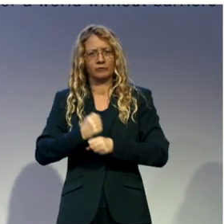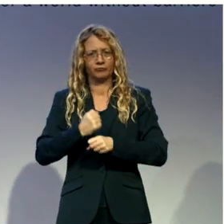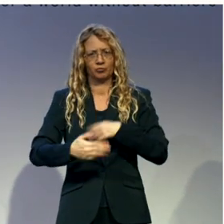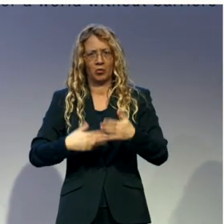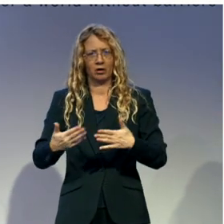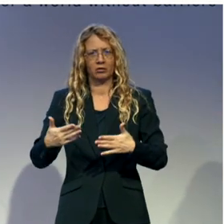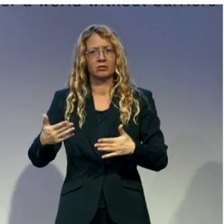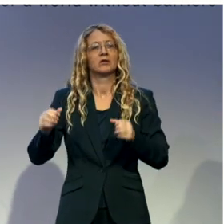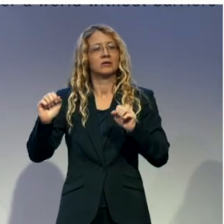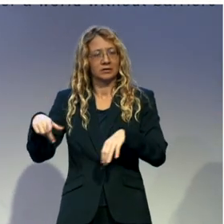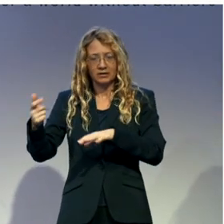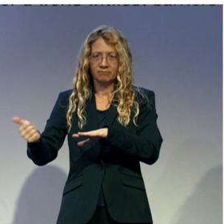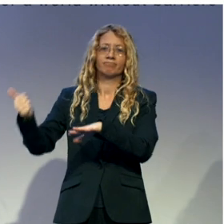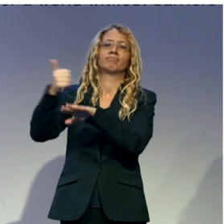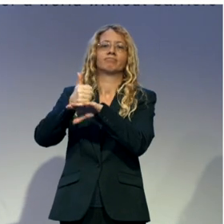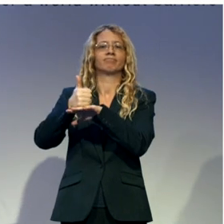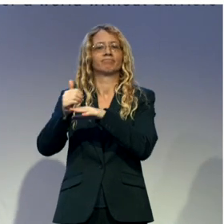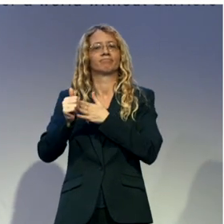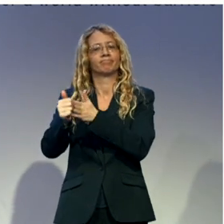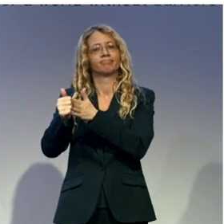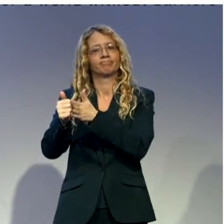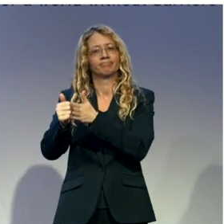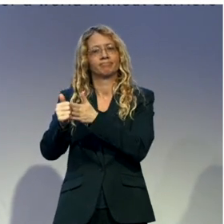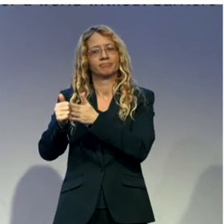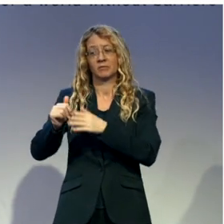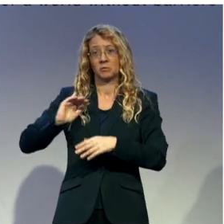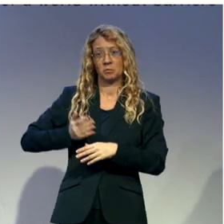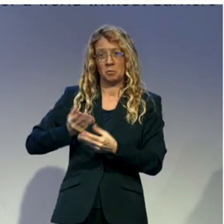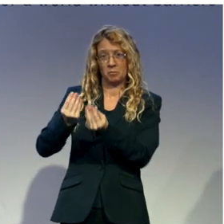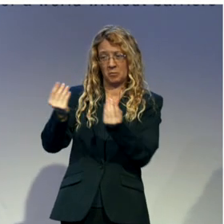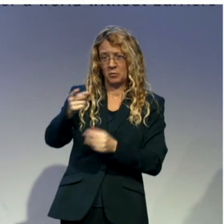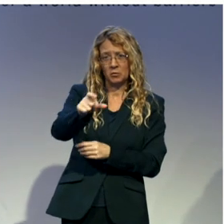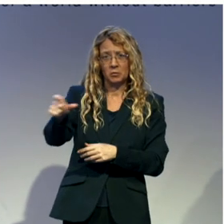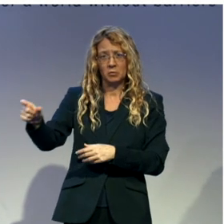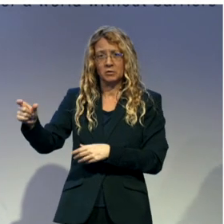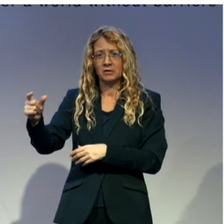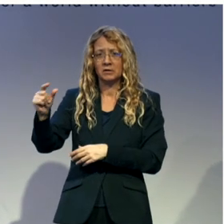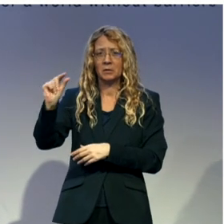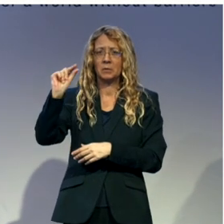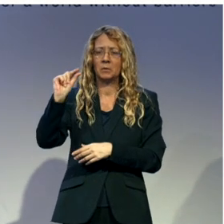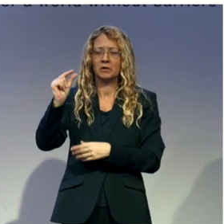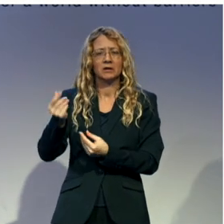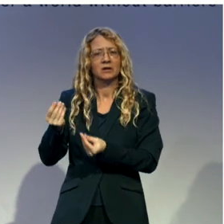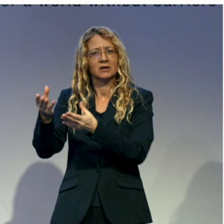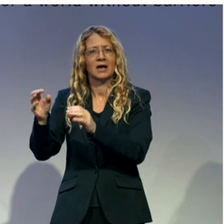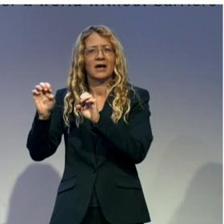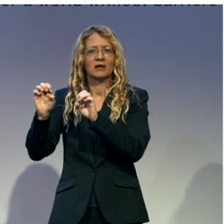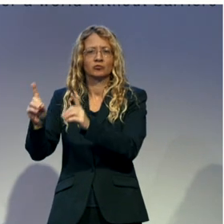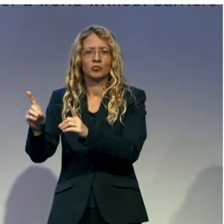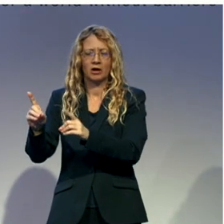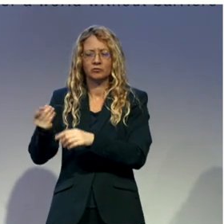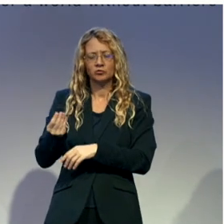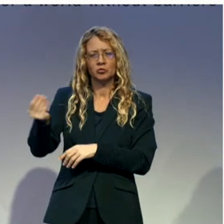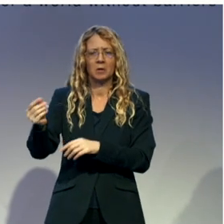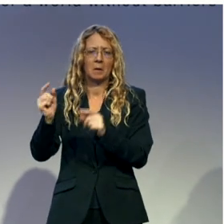education and less access to opportunities to learn, develop, and practice skills that they need. So during